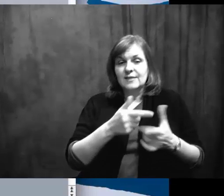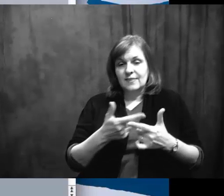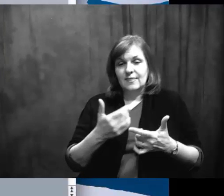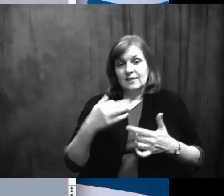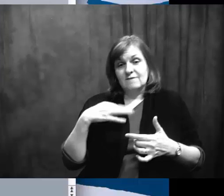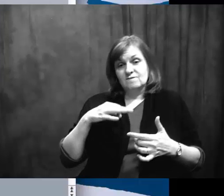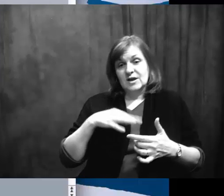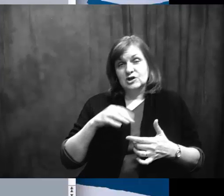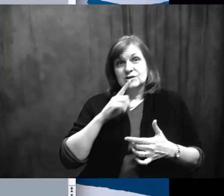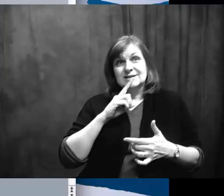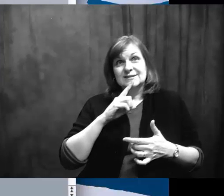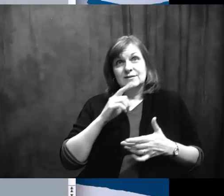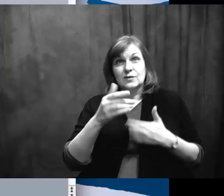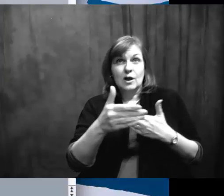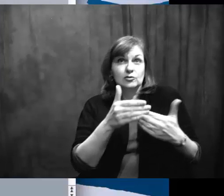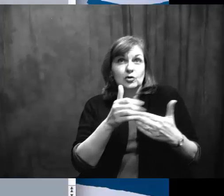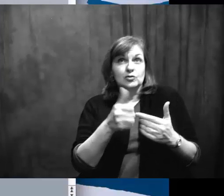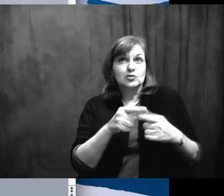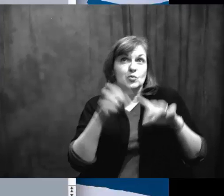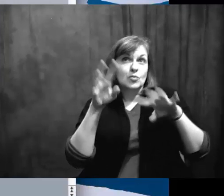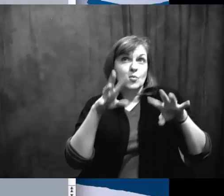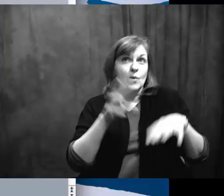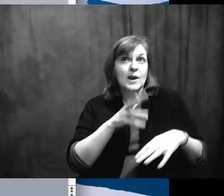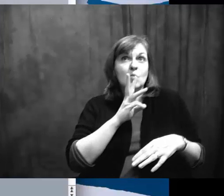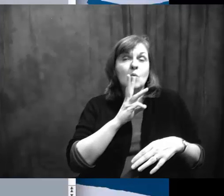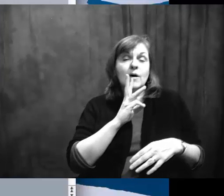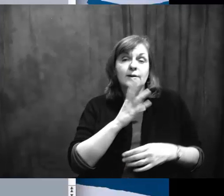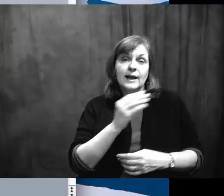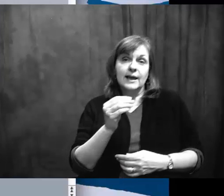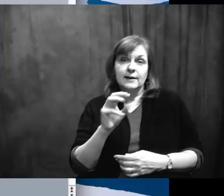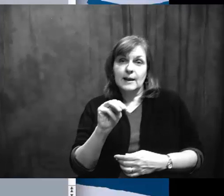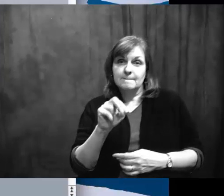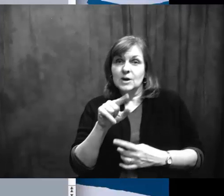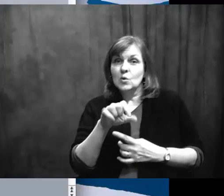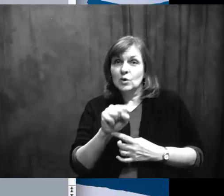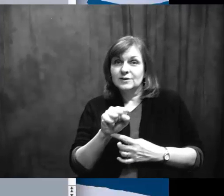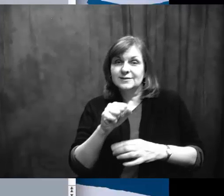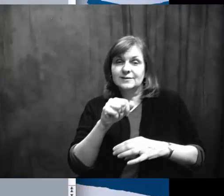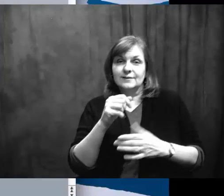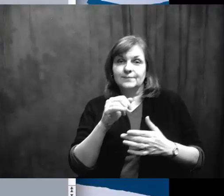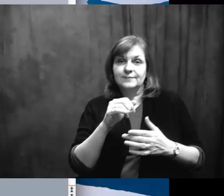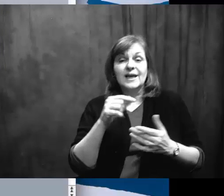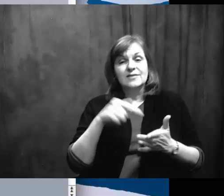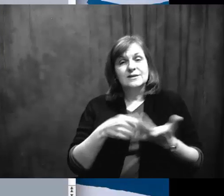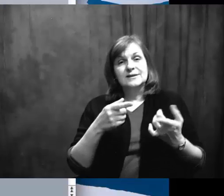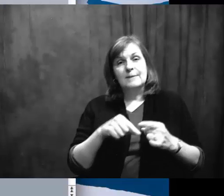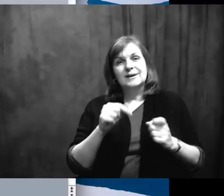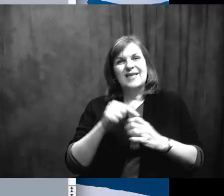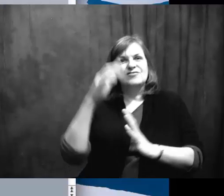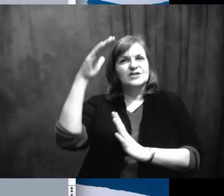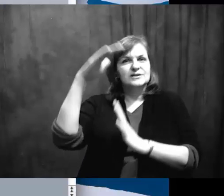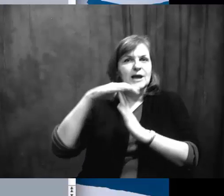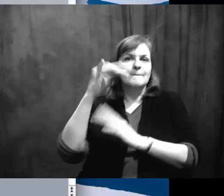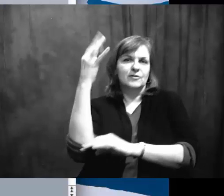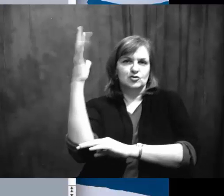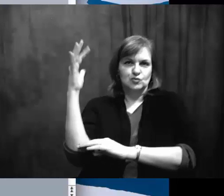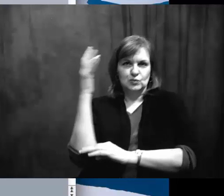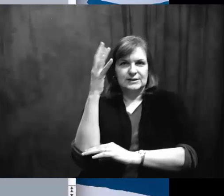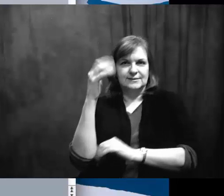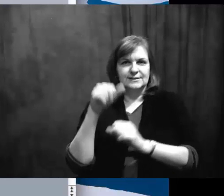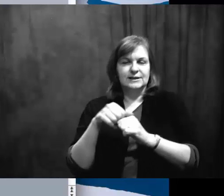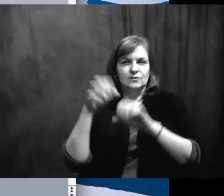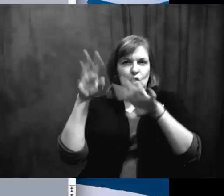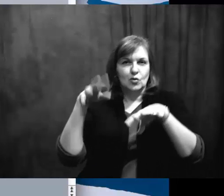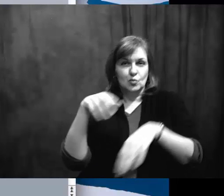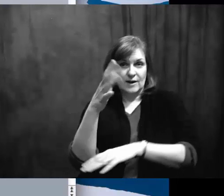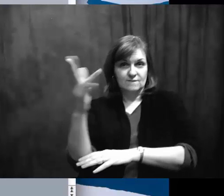being more closely associated with the rain waters and minerals that are available at the tops of the canopy